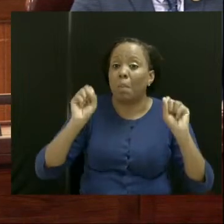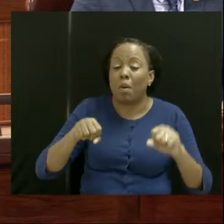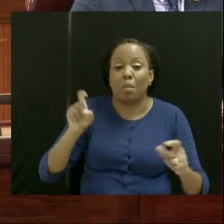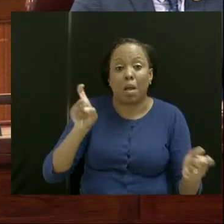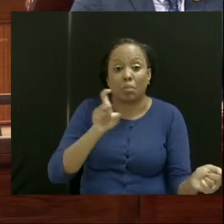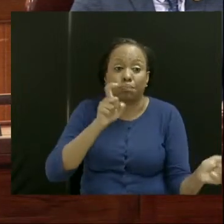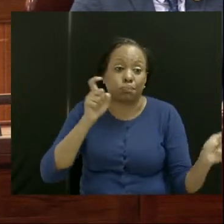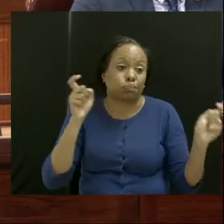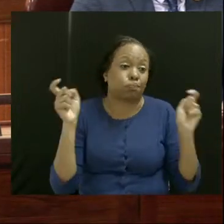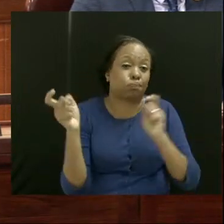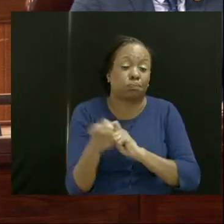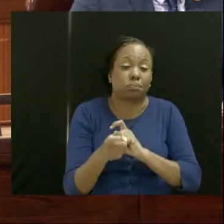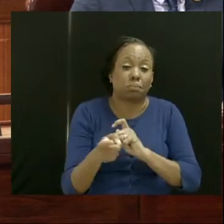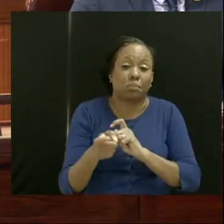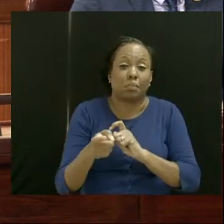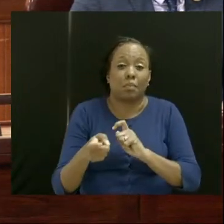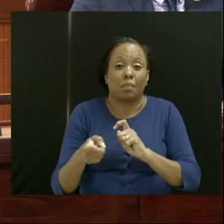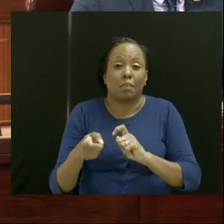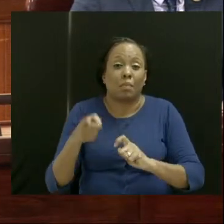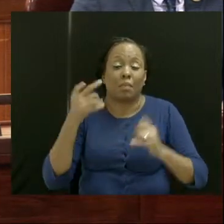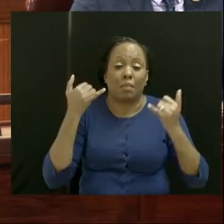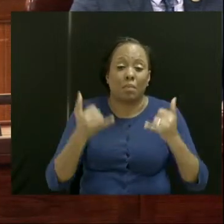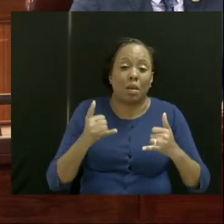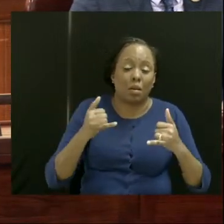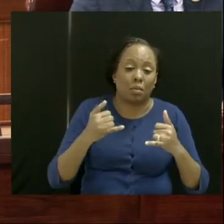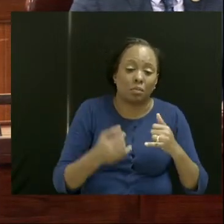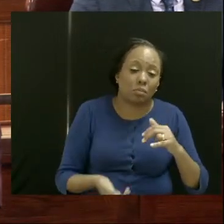dynamic realities obtaining all around us.